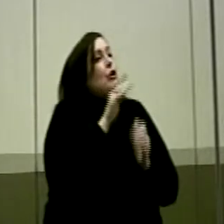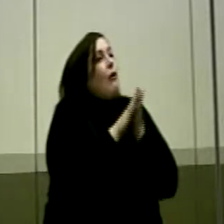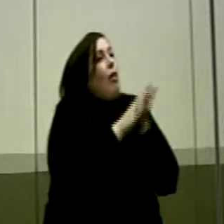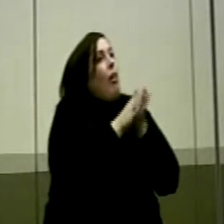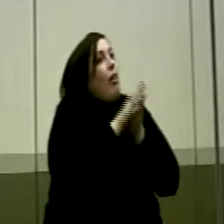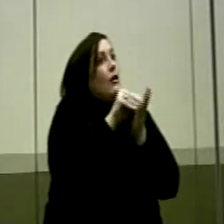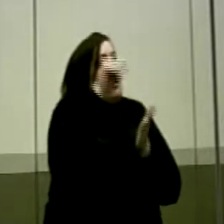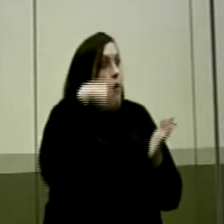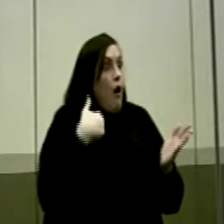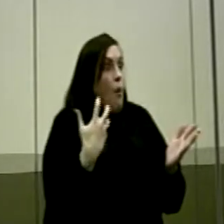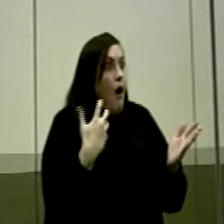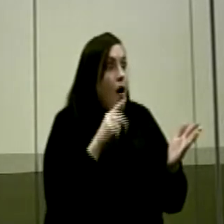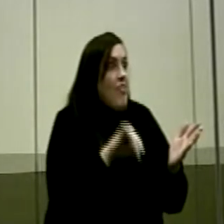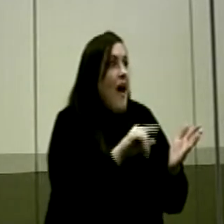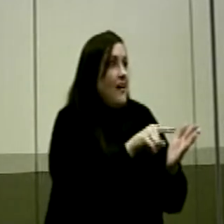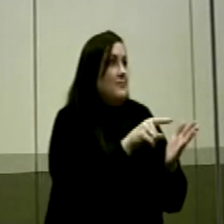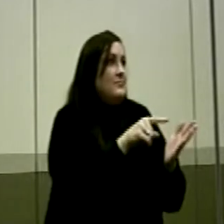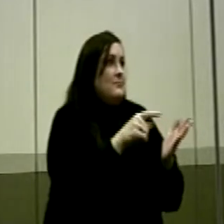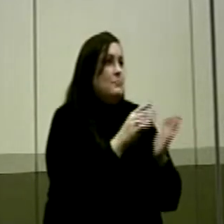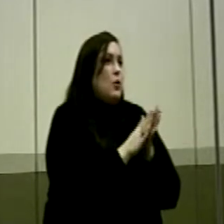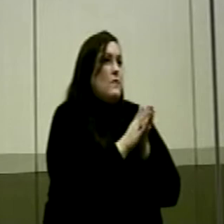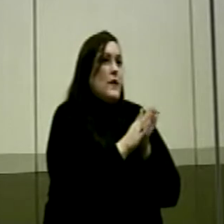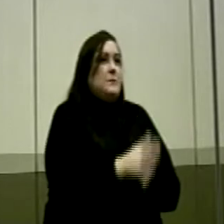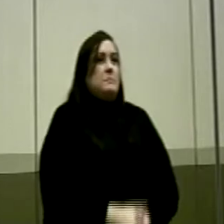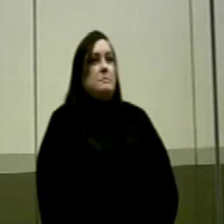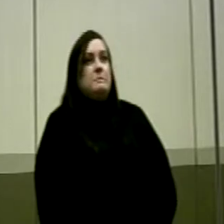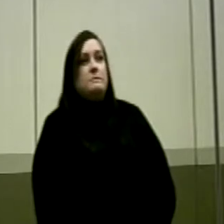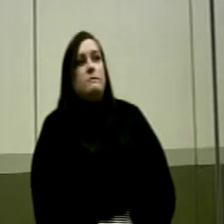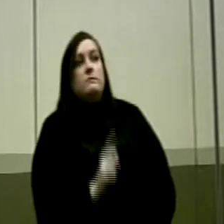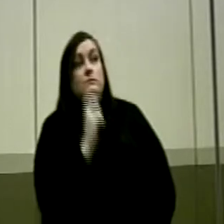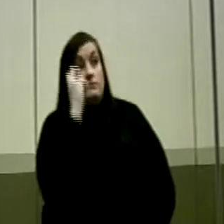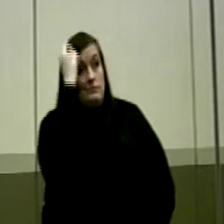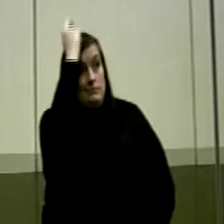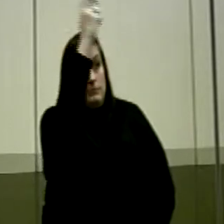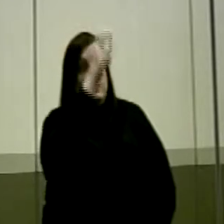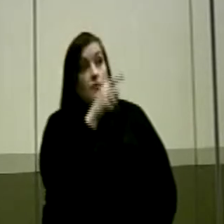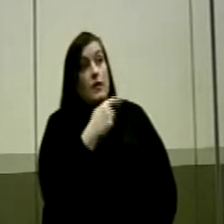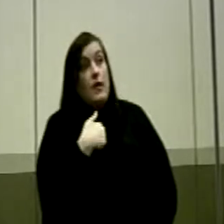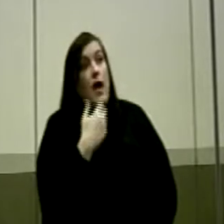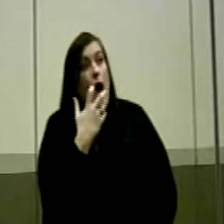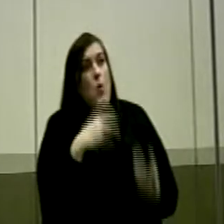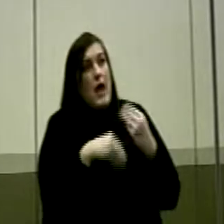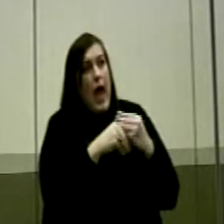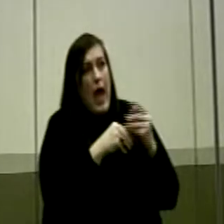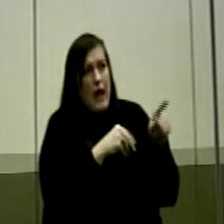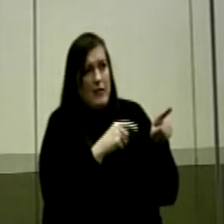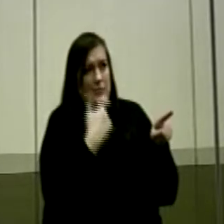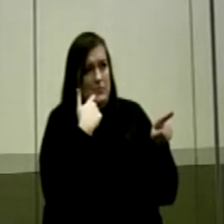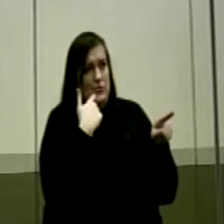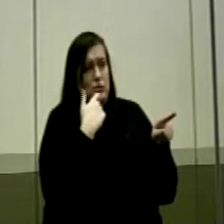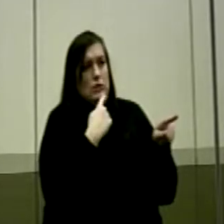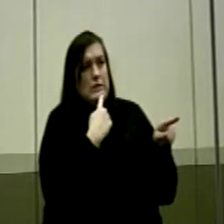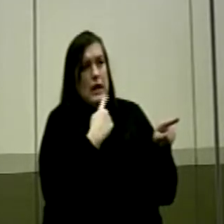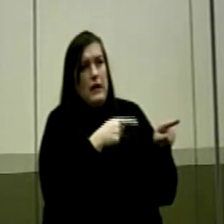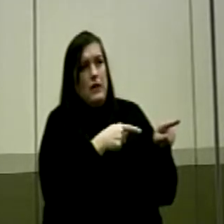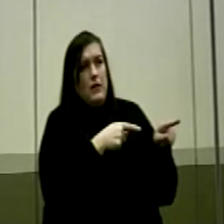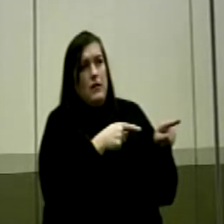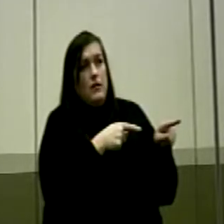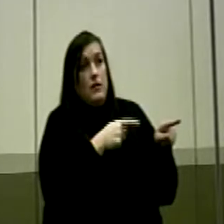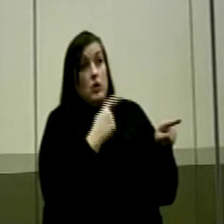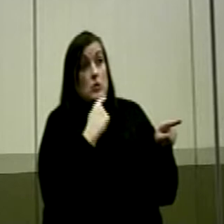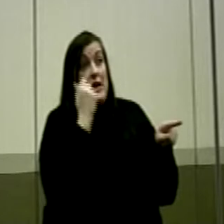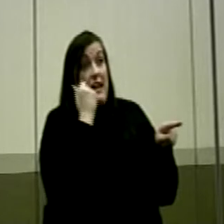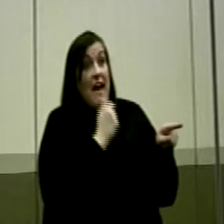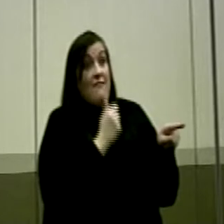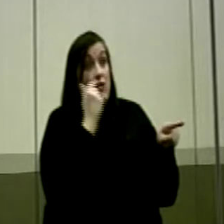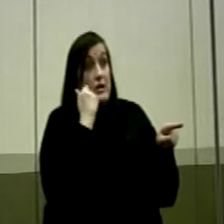student at that particular age level. Great, good. Oh, I was adding to what she said too. You said every day